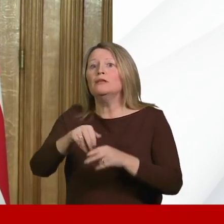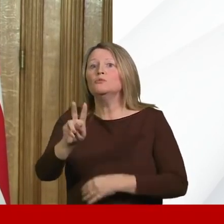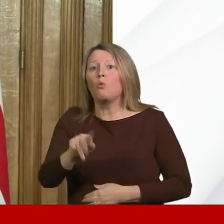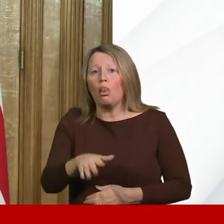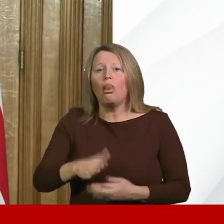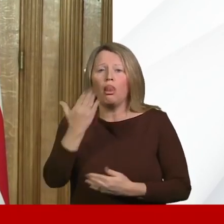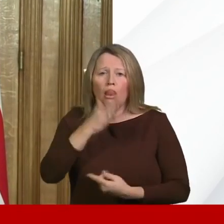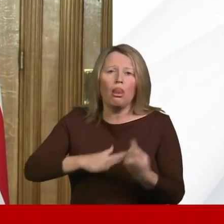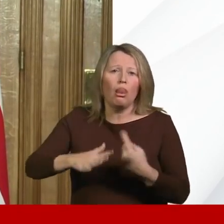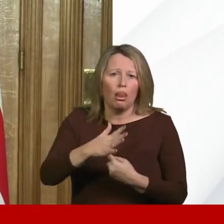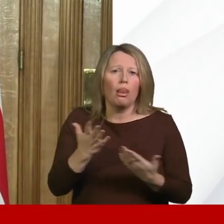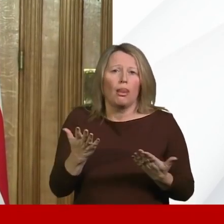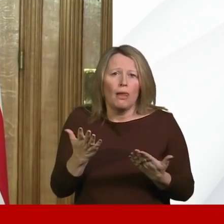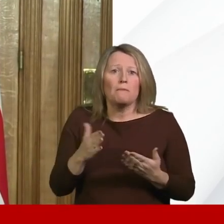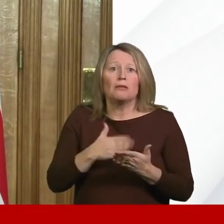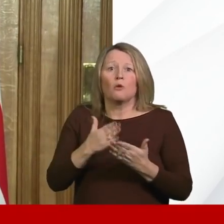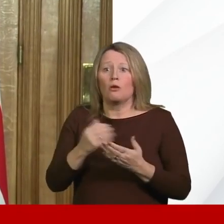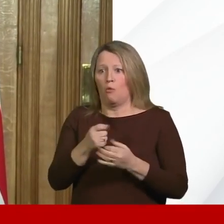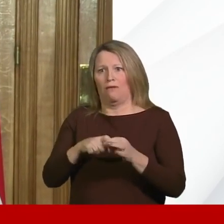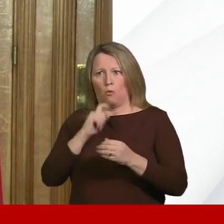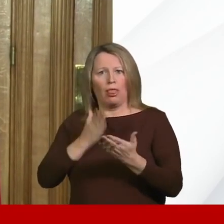to protect their interests.